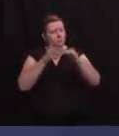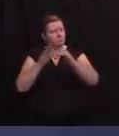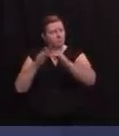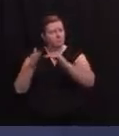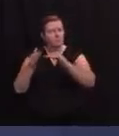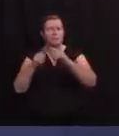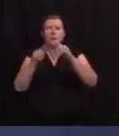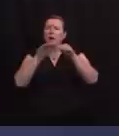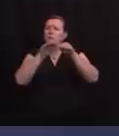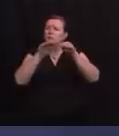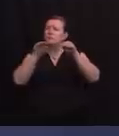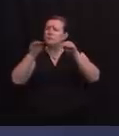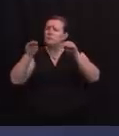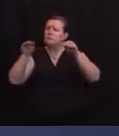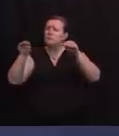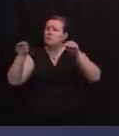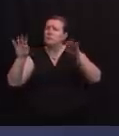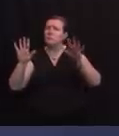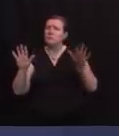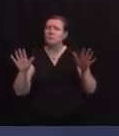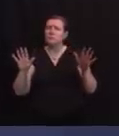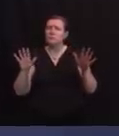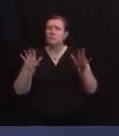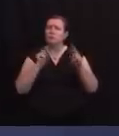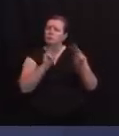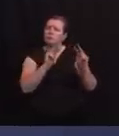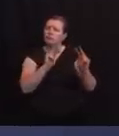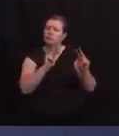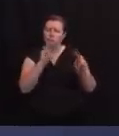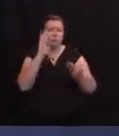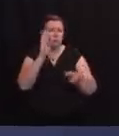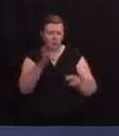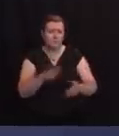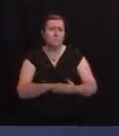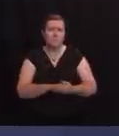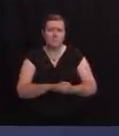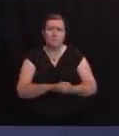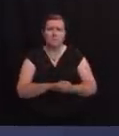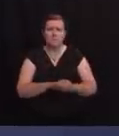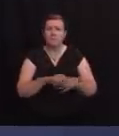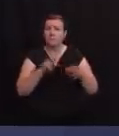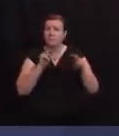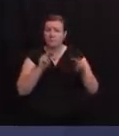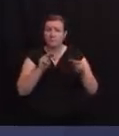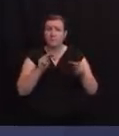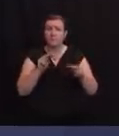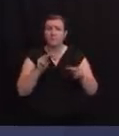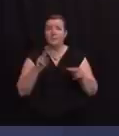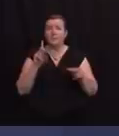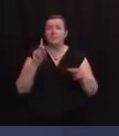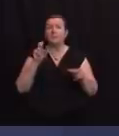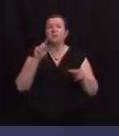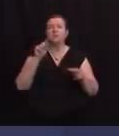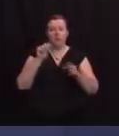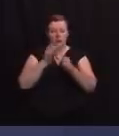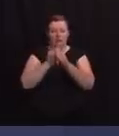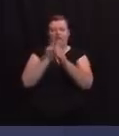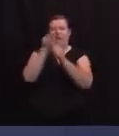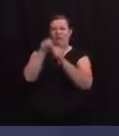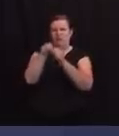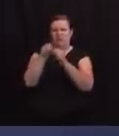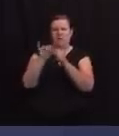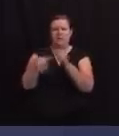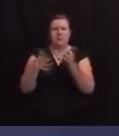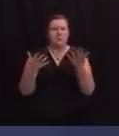remain vigilant as we review the data. We're continuing to monitor the Delta variant. Earlier today, Dr. Fauci said